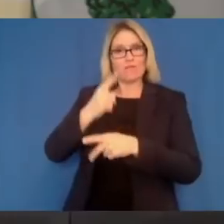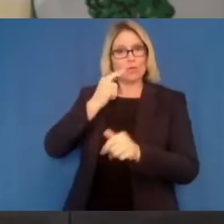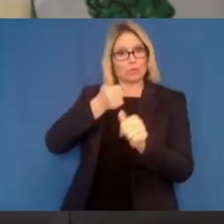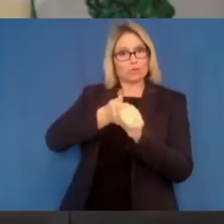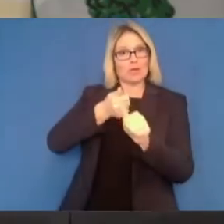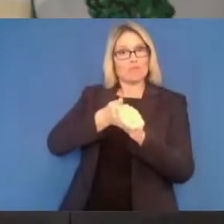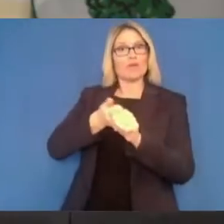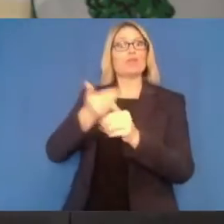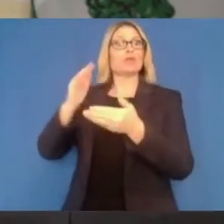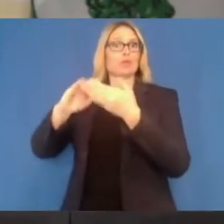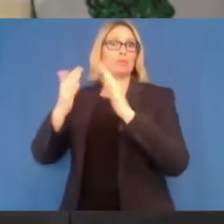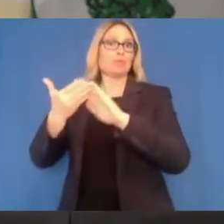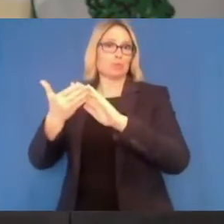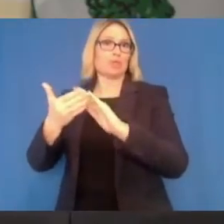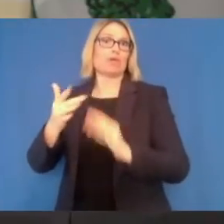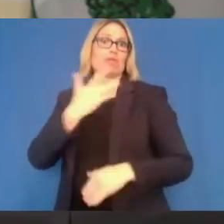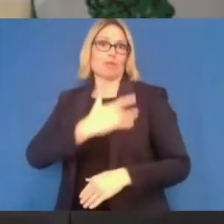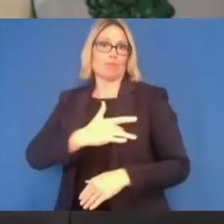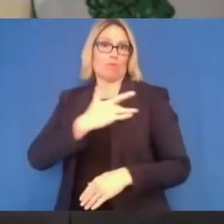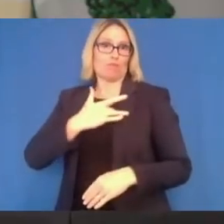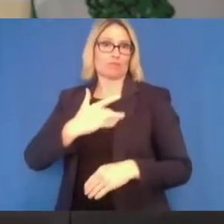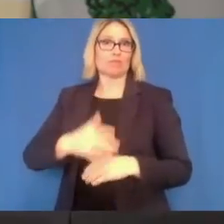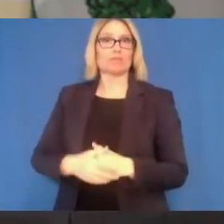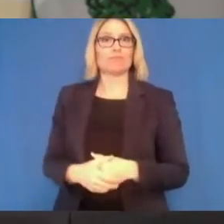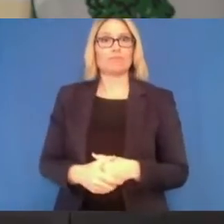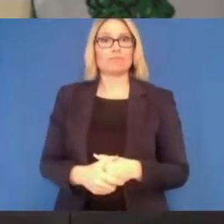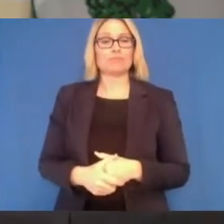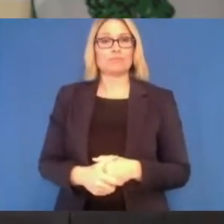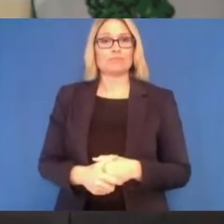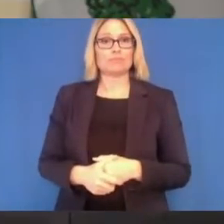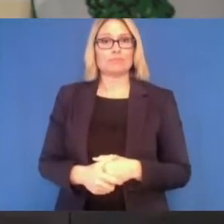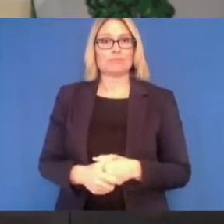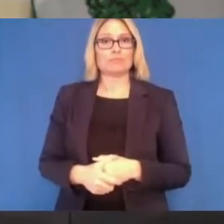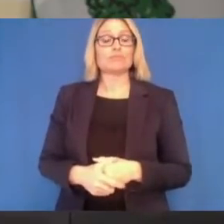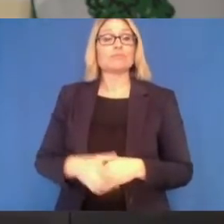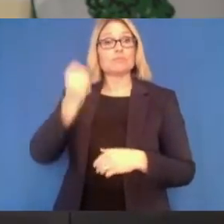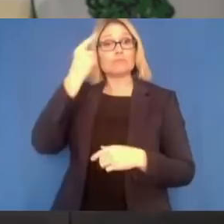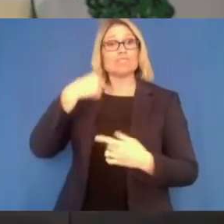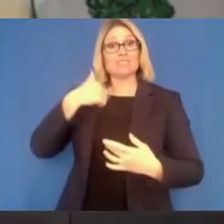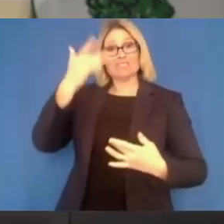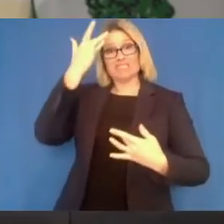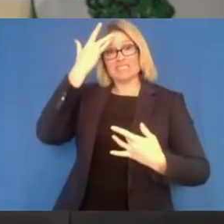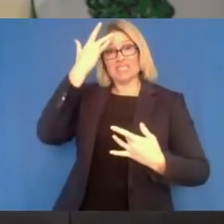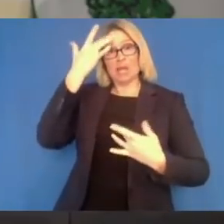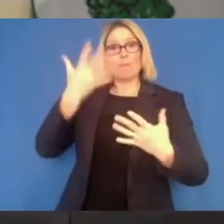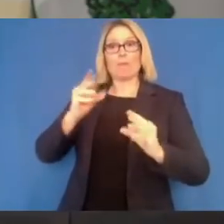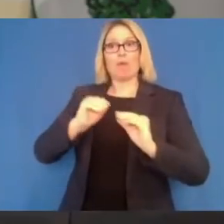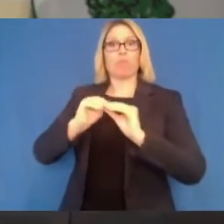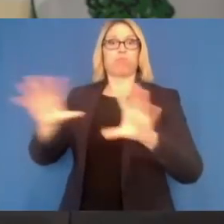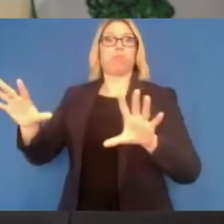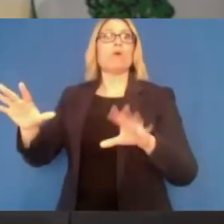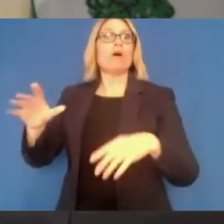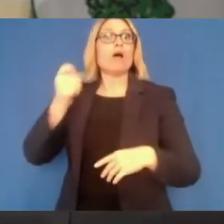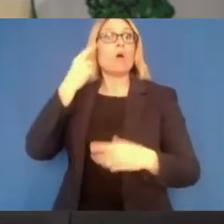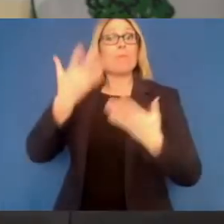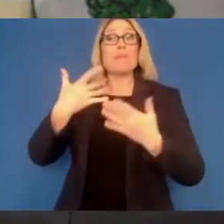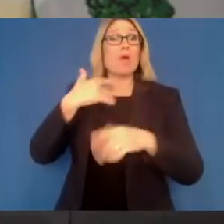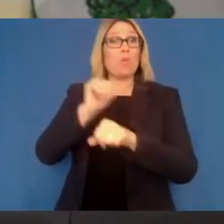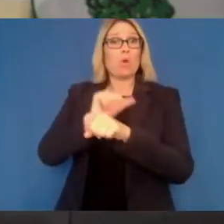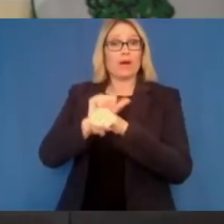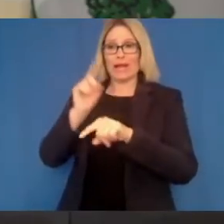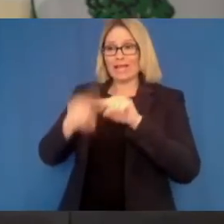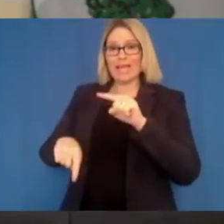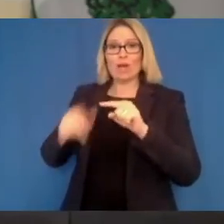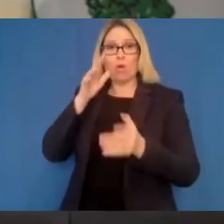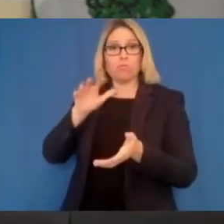and our province. Your absence at work may cause some minor disruption. I get that. But we are